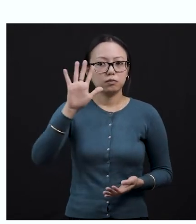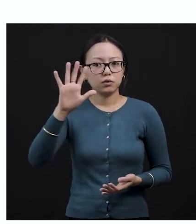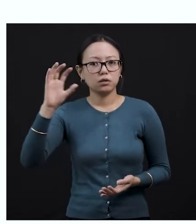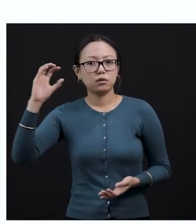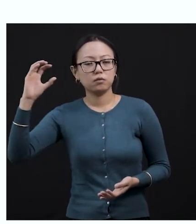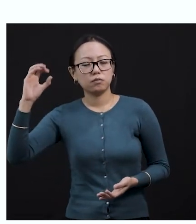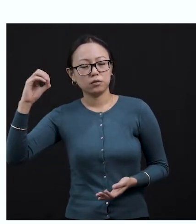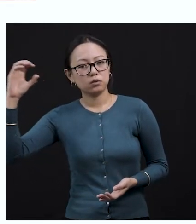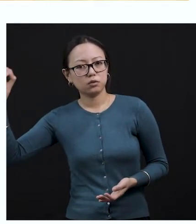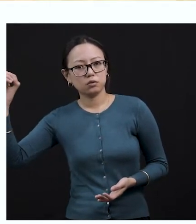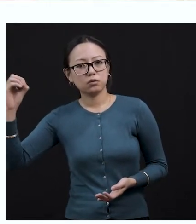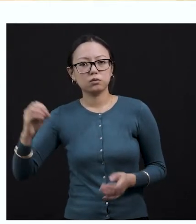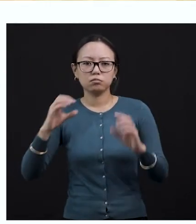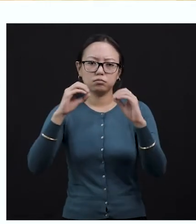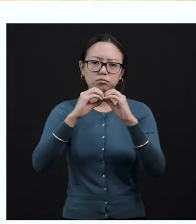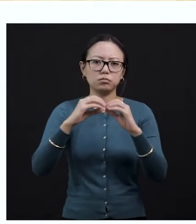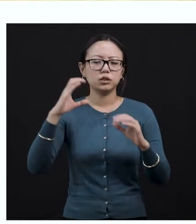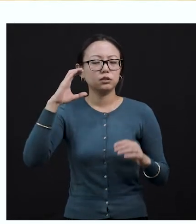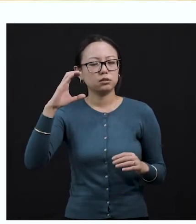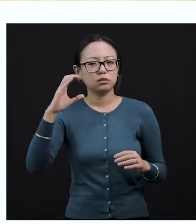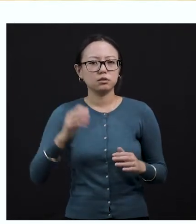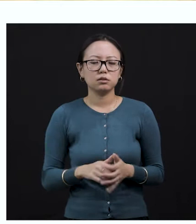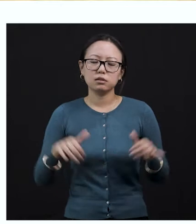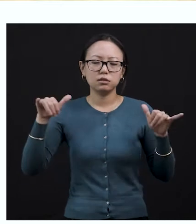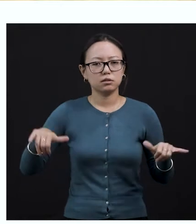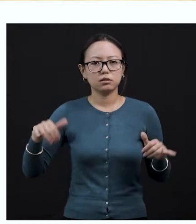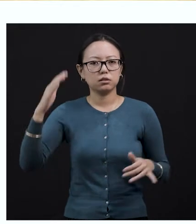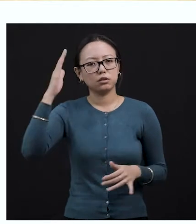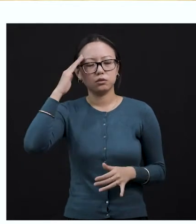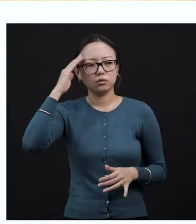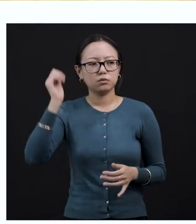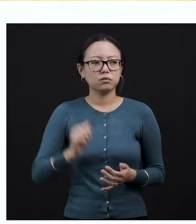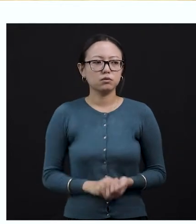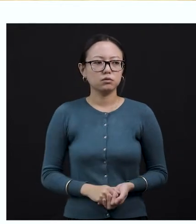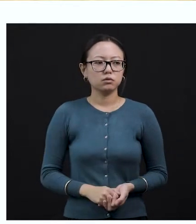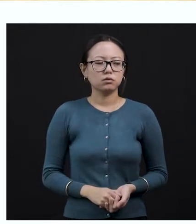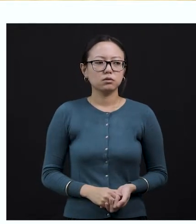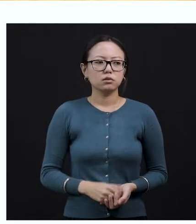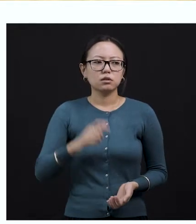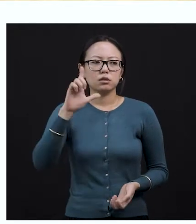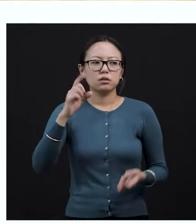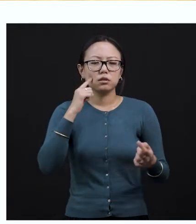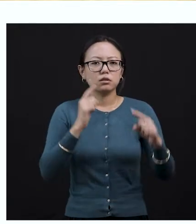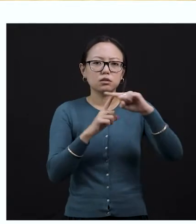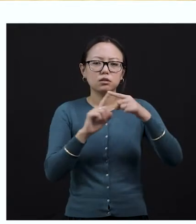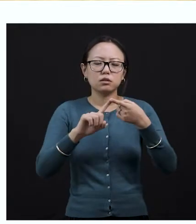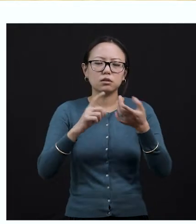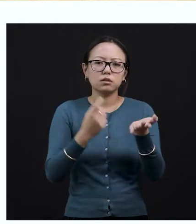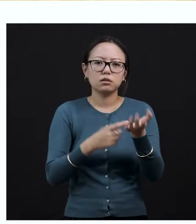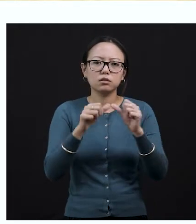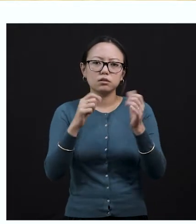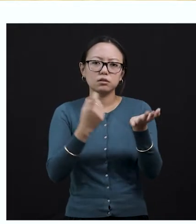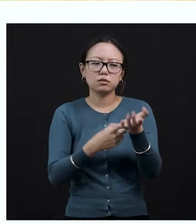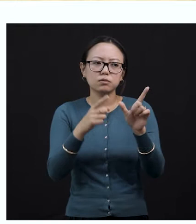1500 BC, okay. Now talking about the literary evidences, we have Vedas. So the